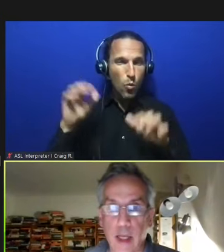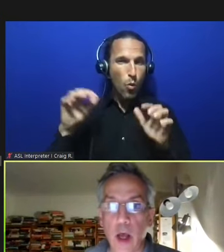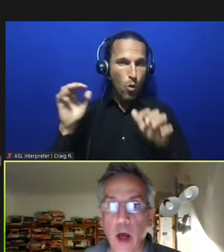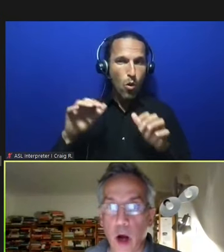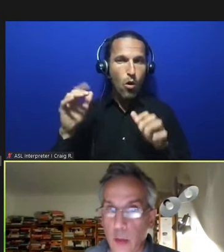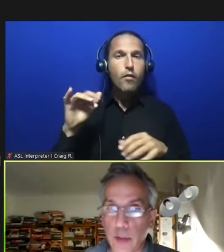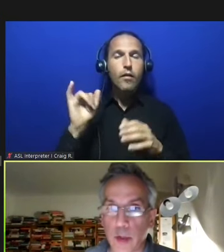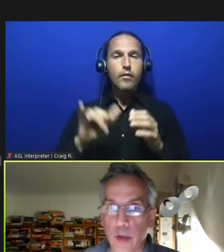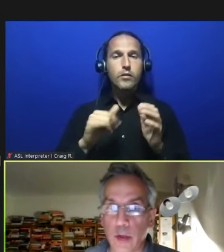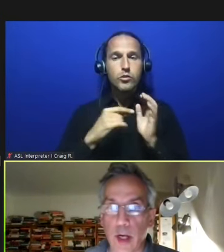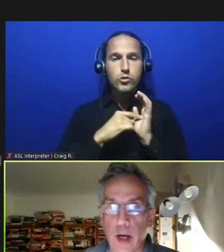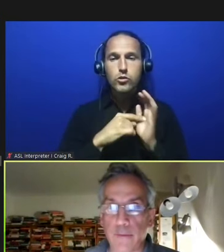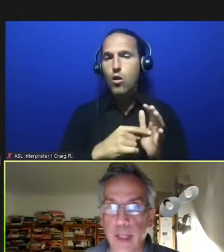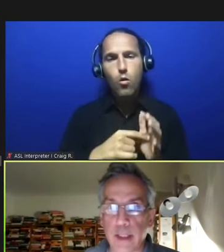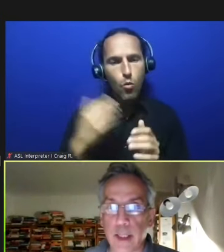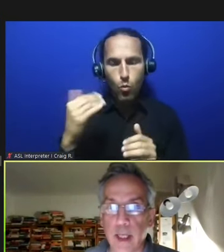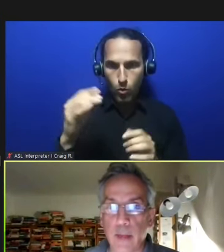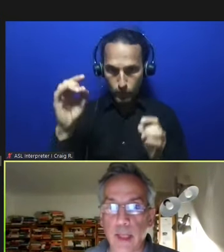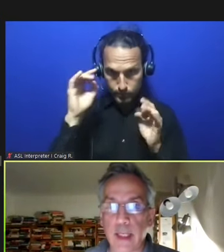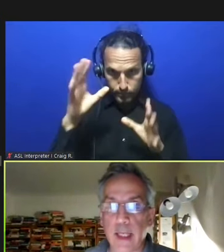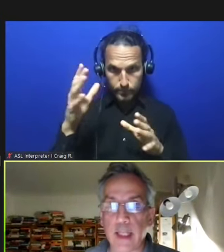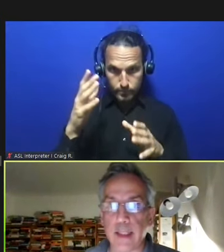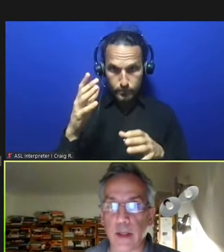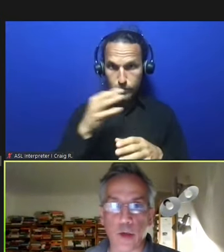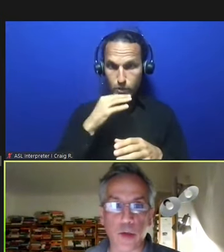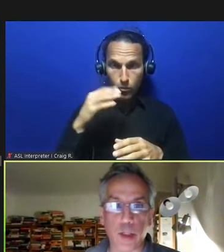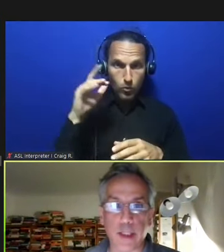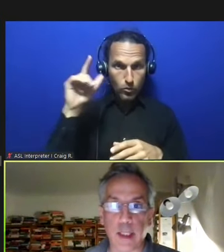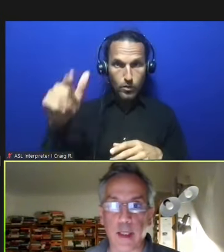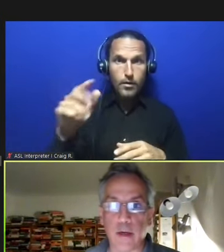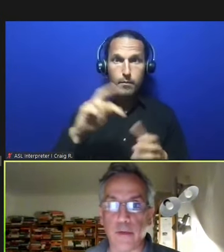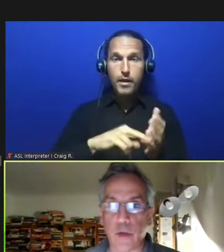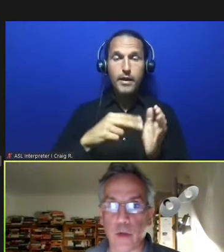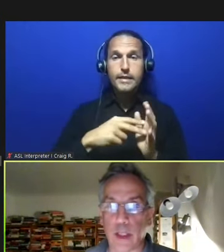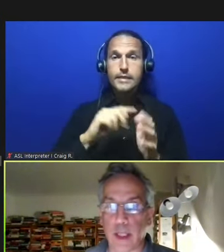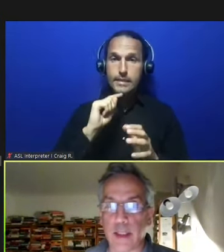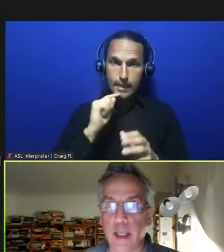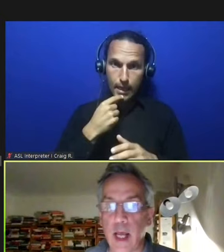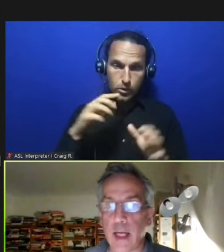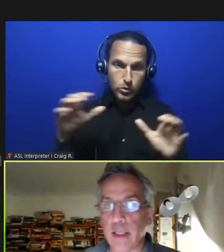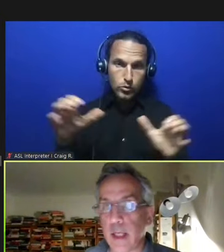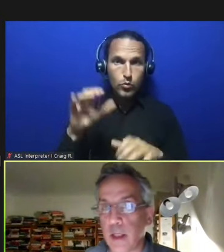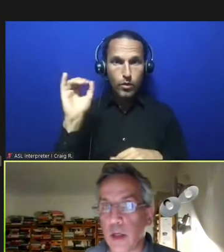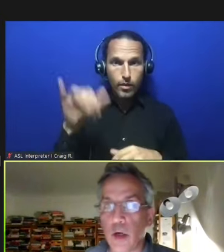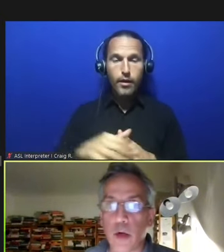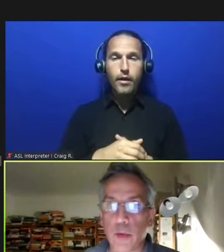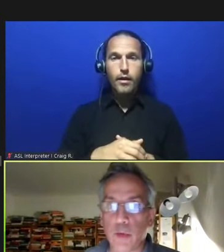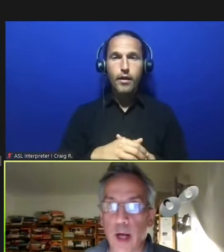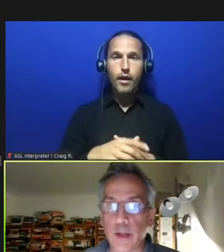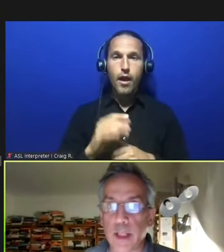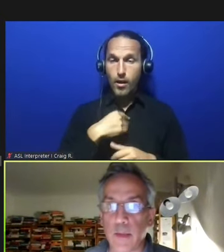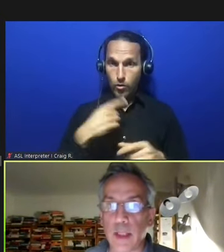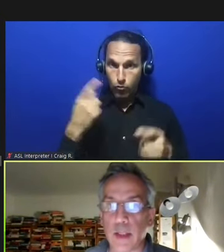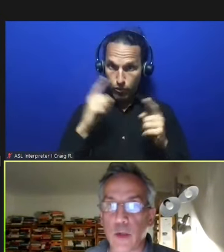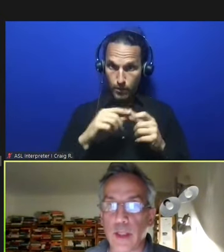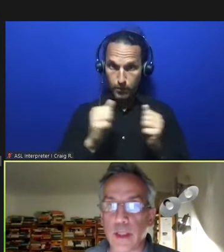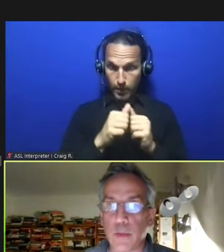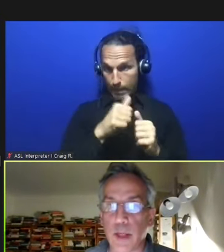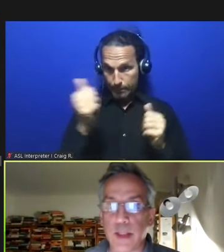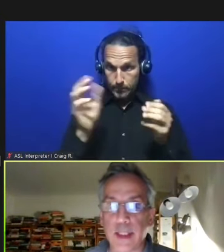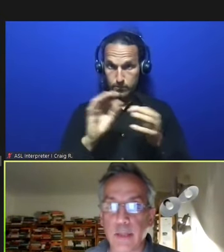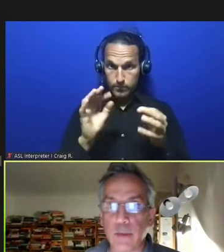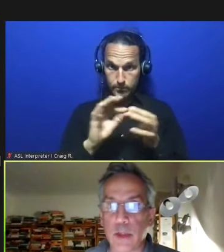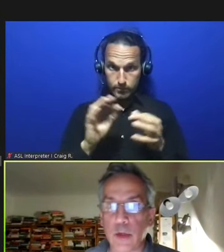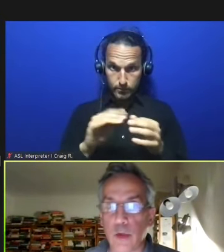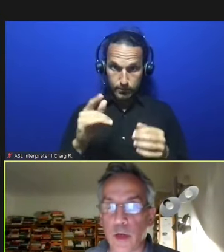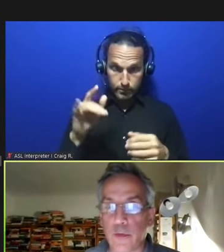a harbinger of things to come, indicates the urgency of doing this. And I tend to concur with prior statements that 26